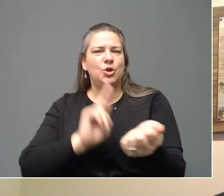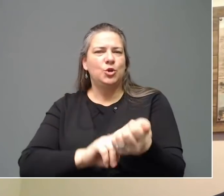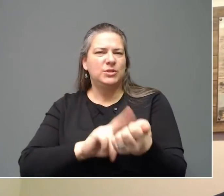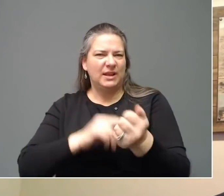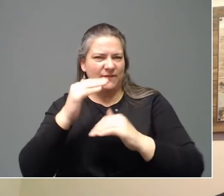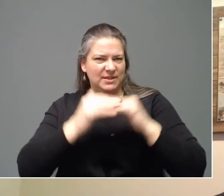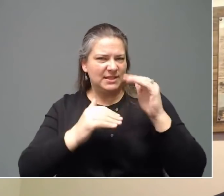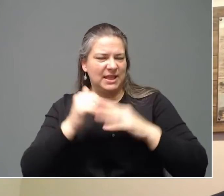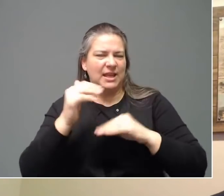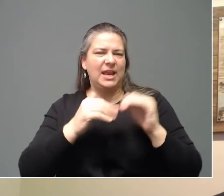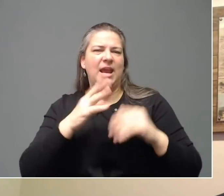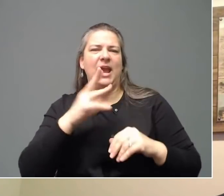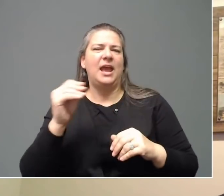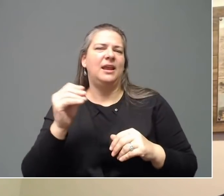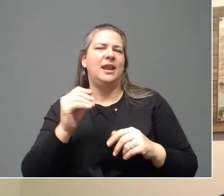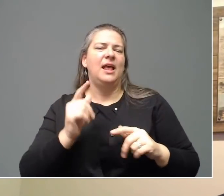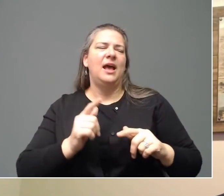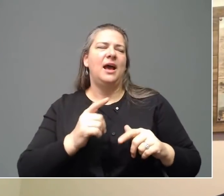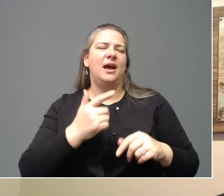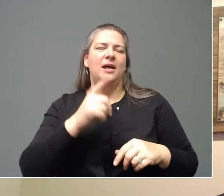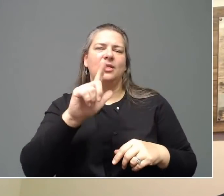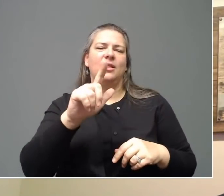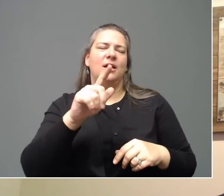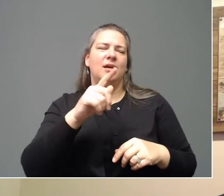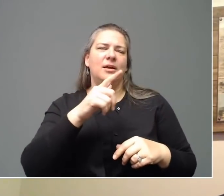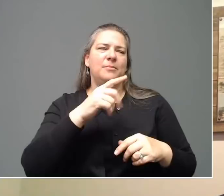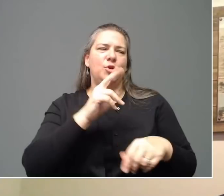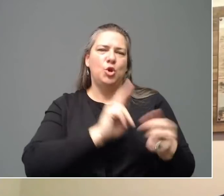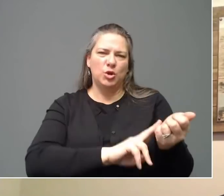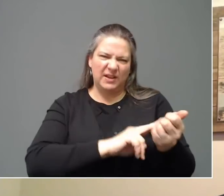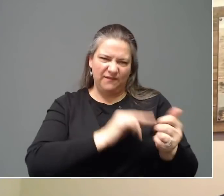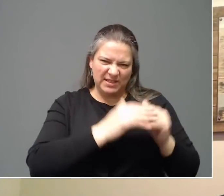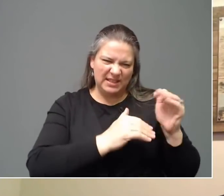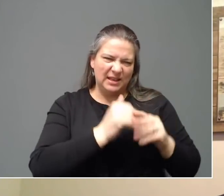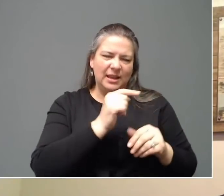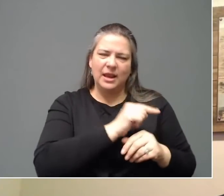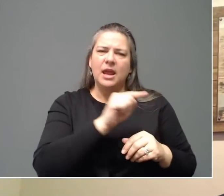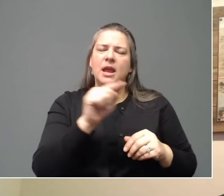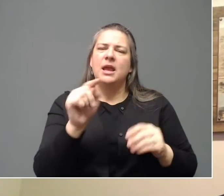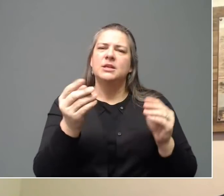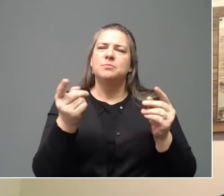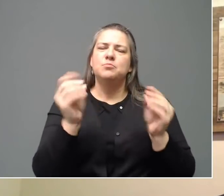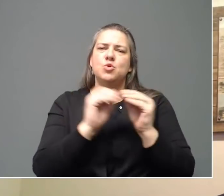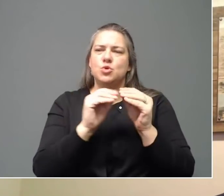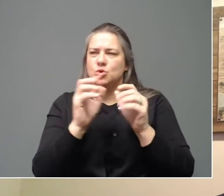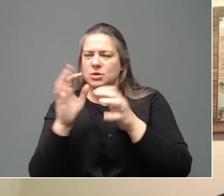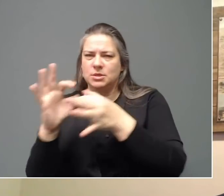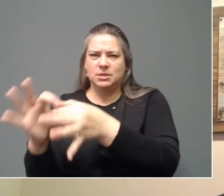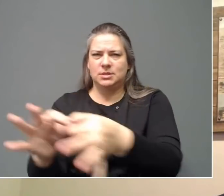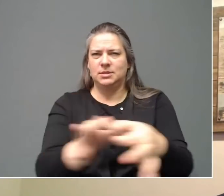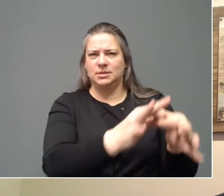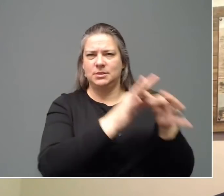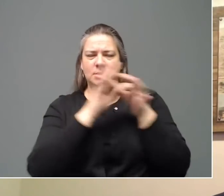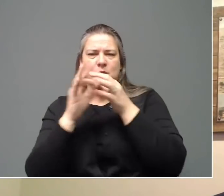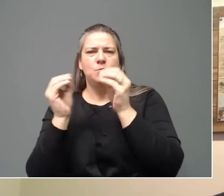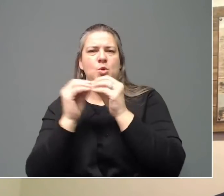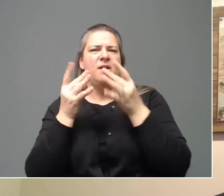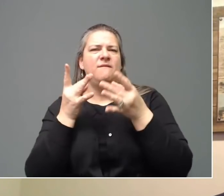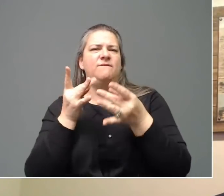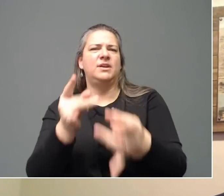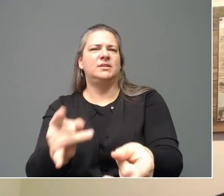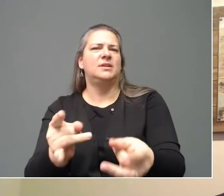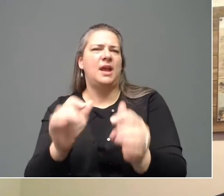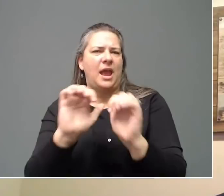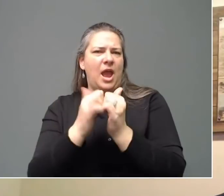at the same time. That has allowed them to be considerably more effective and more efficient at distributing